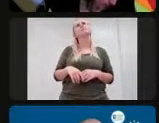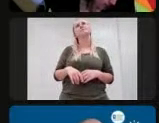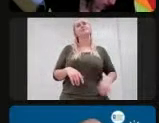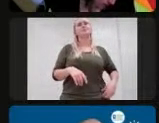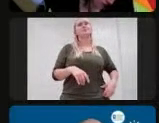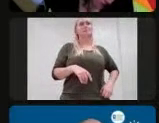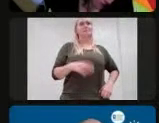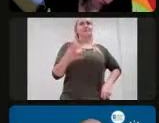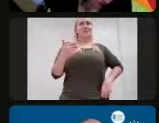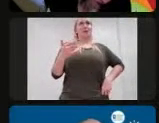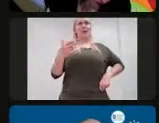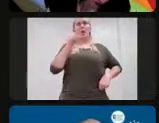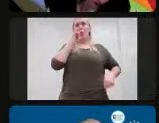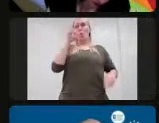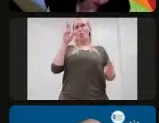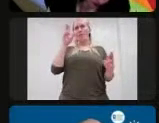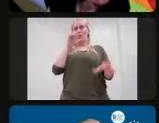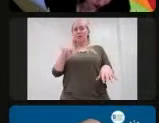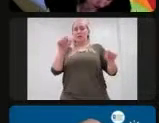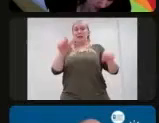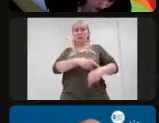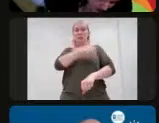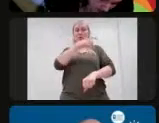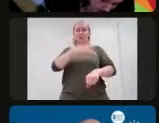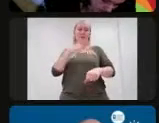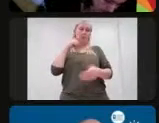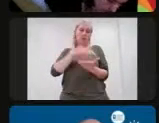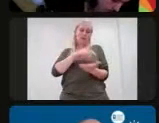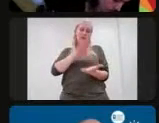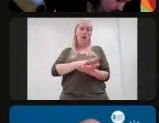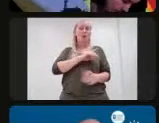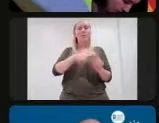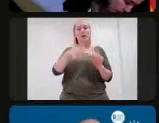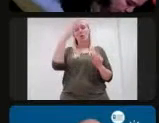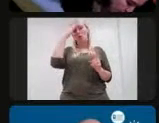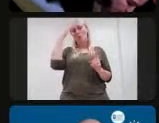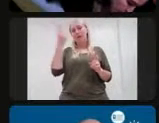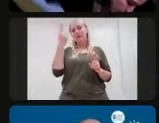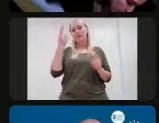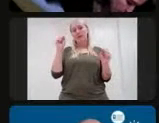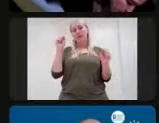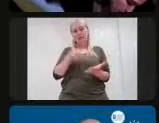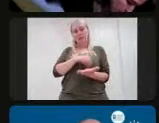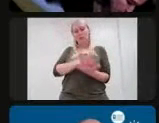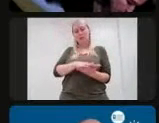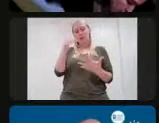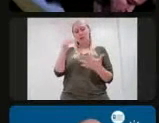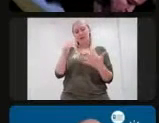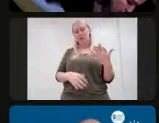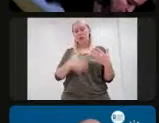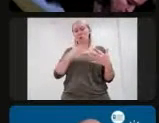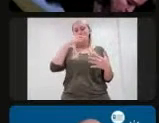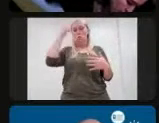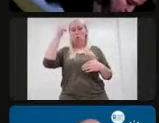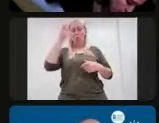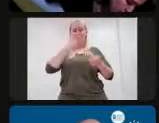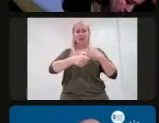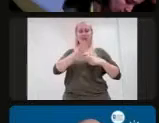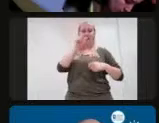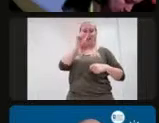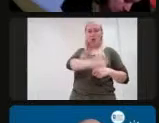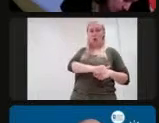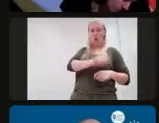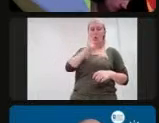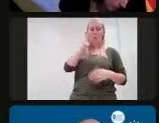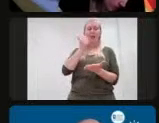So anyway, hopefully it won't take very long to get it out there. I think knowing that something can get on the agenda sooner rather than later will